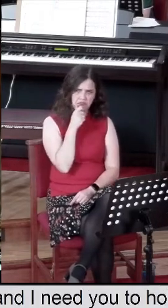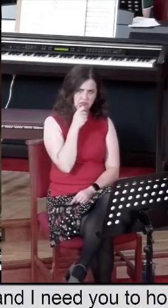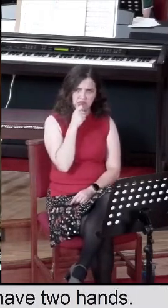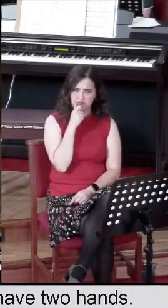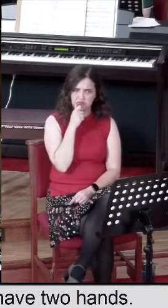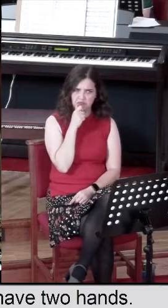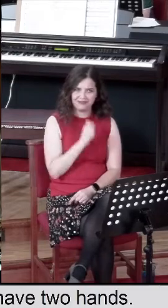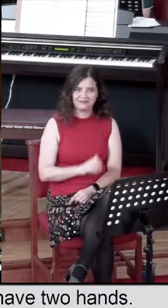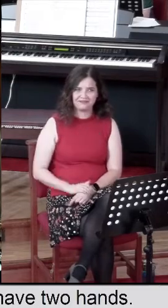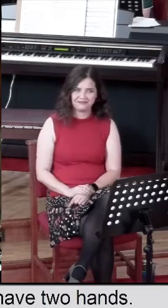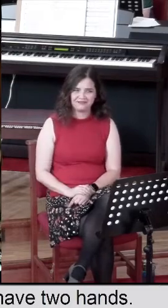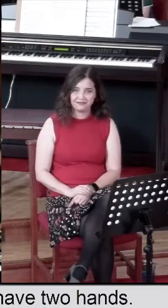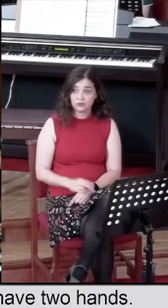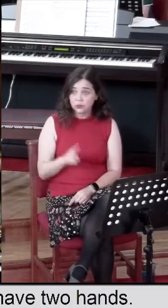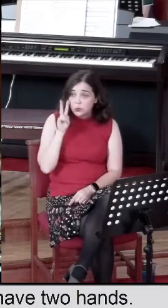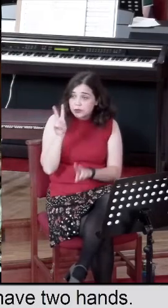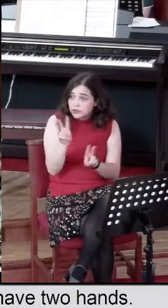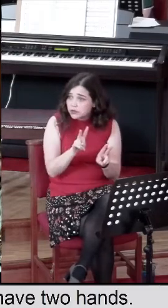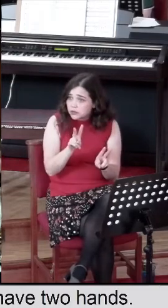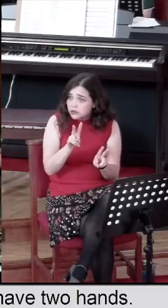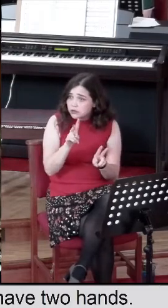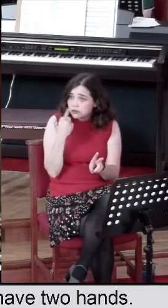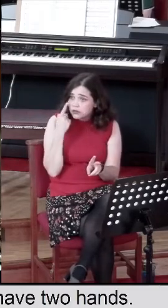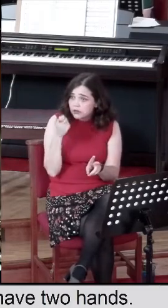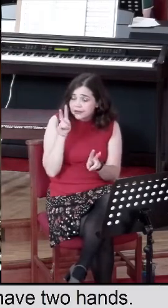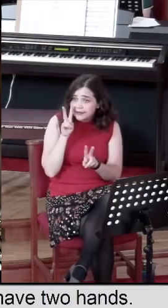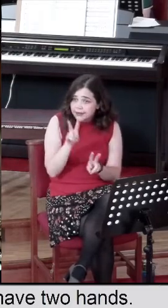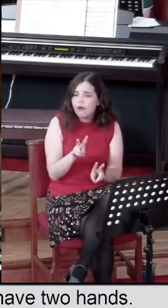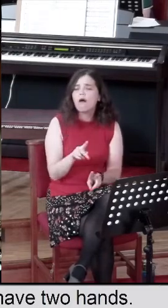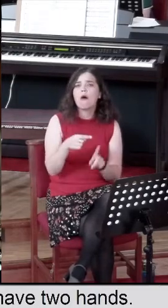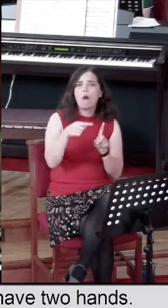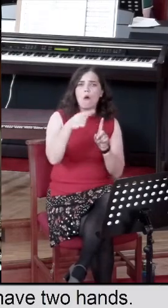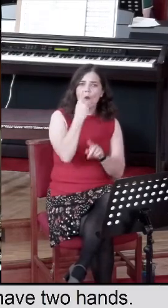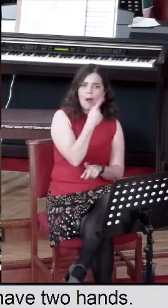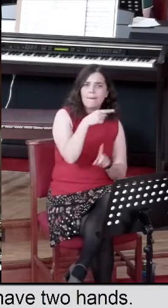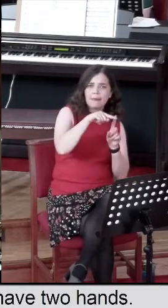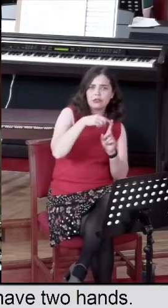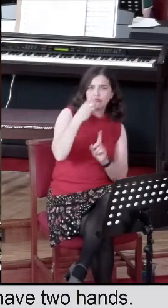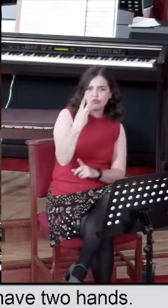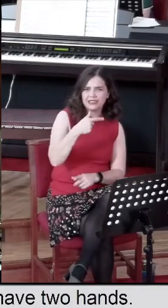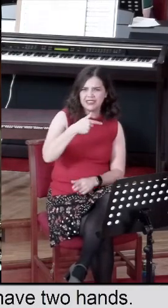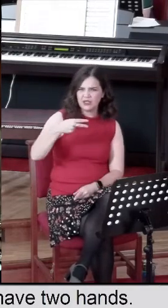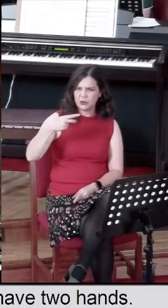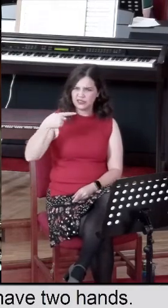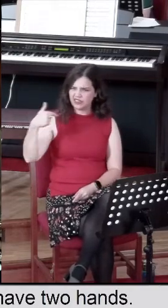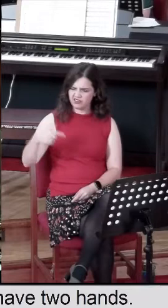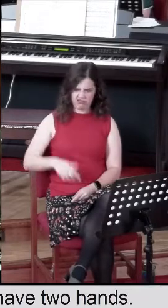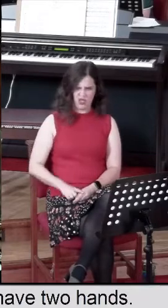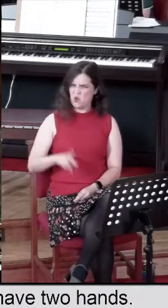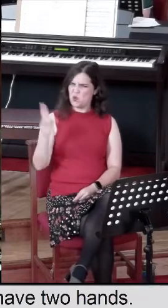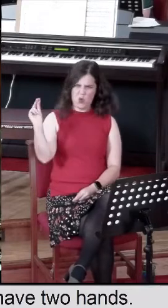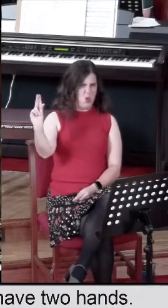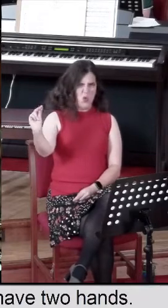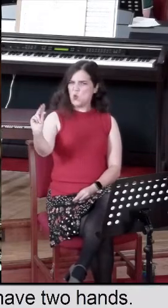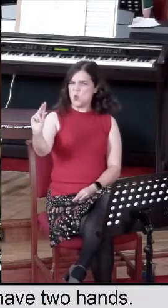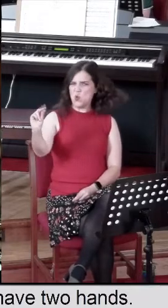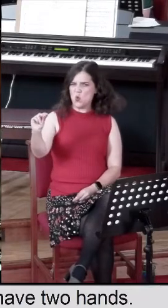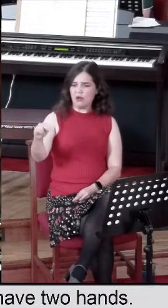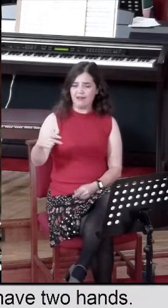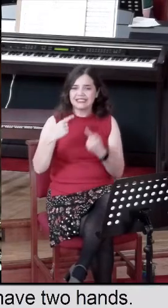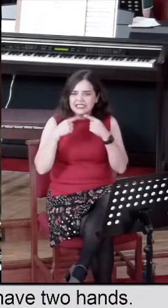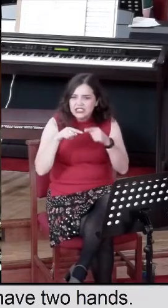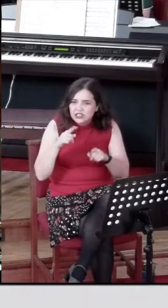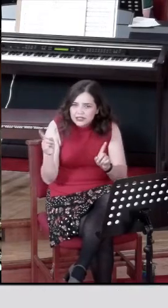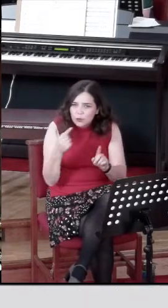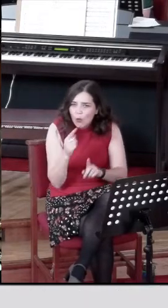round. Everybody see? One plus three equals seven. What do you think? You show that to your teacher, what do your teacher say?